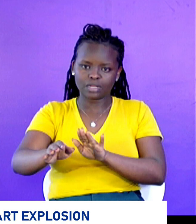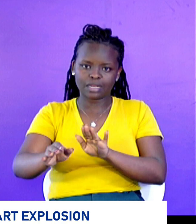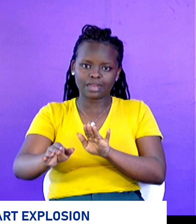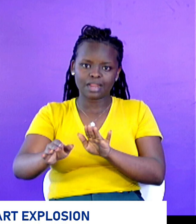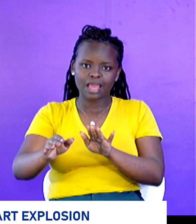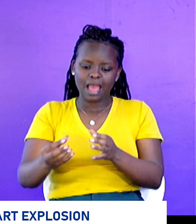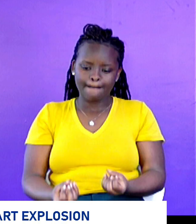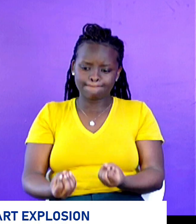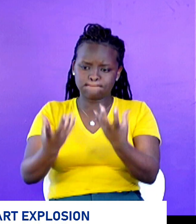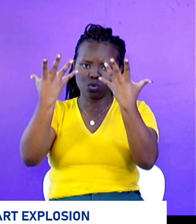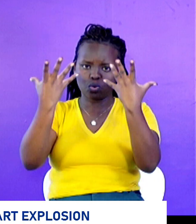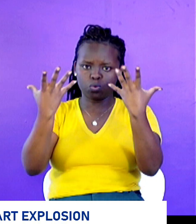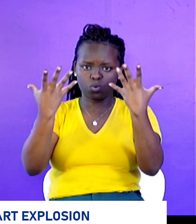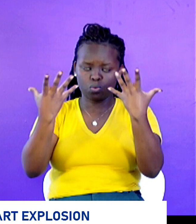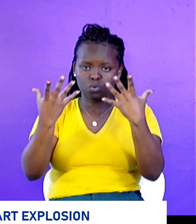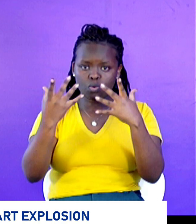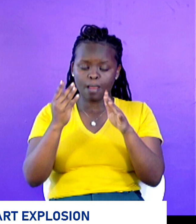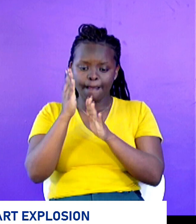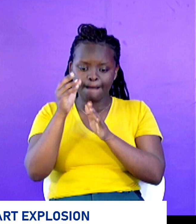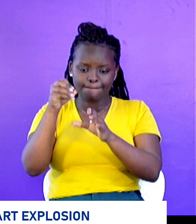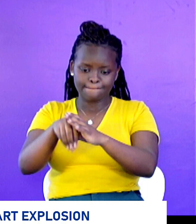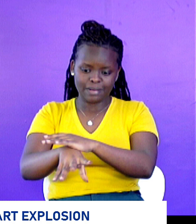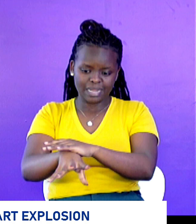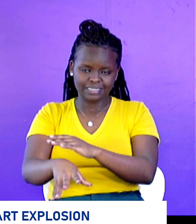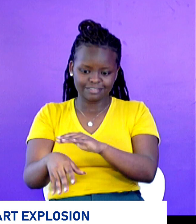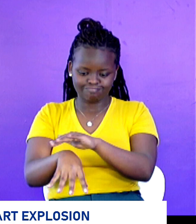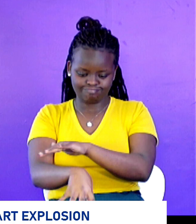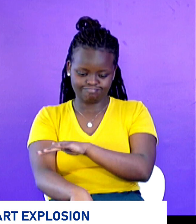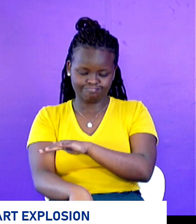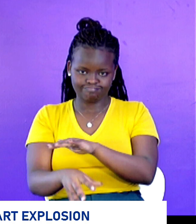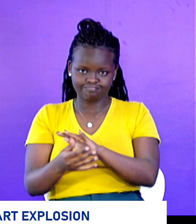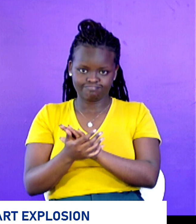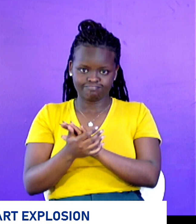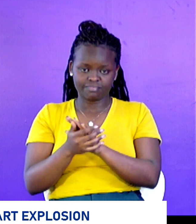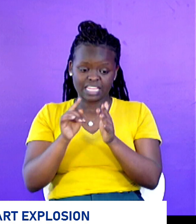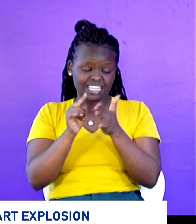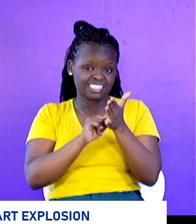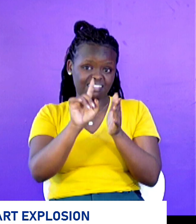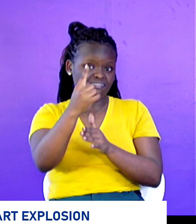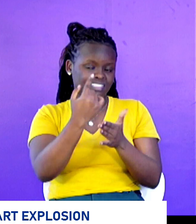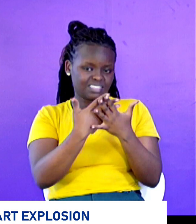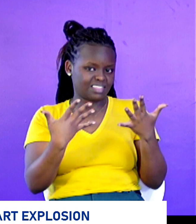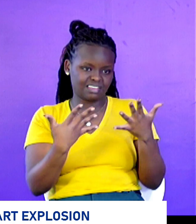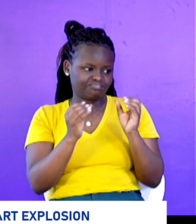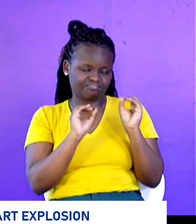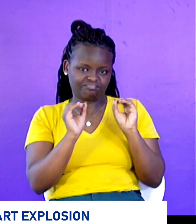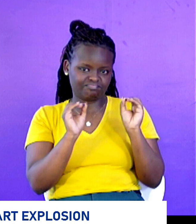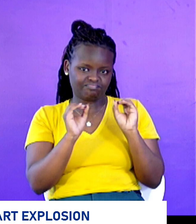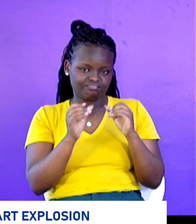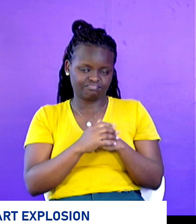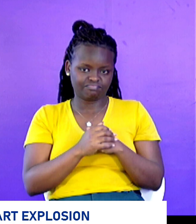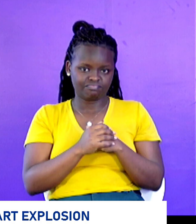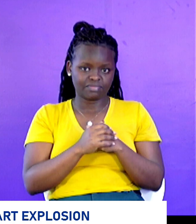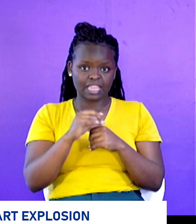improvised explosive device planted in the ground. This is not the first such case in the county.